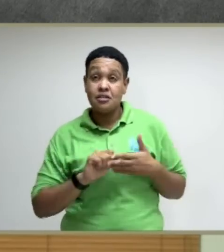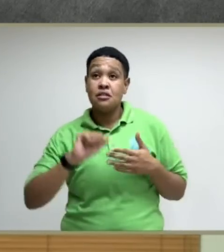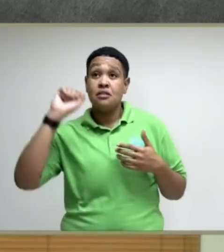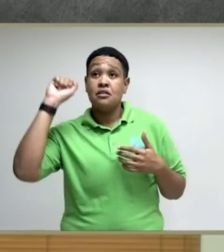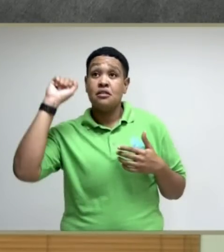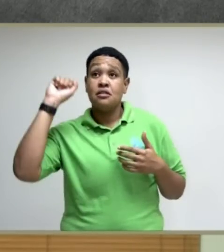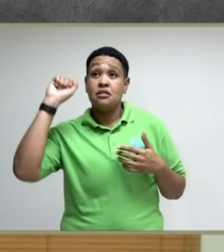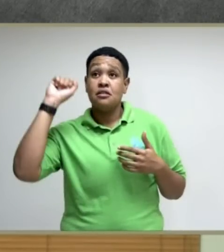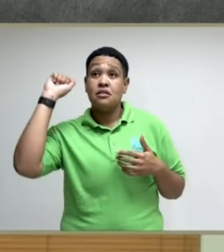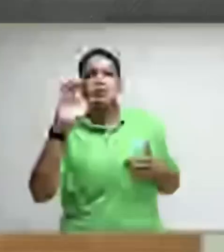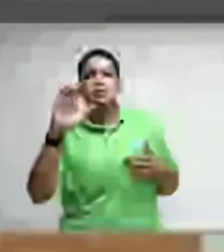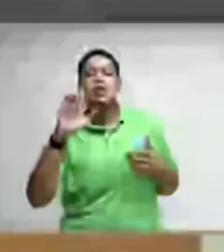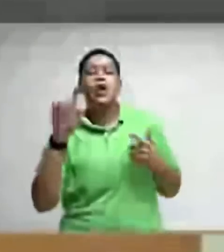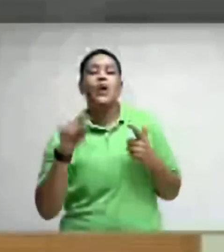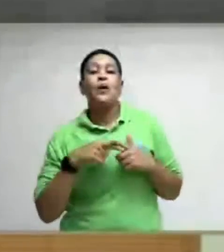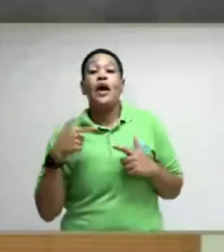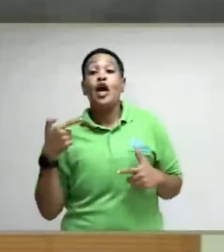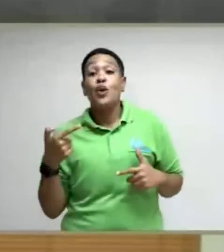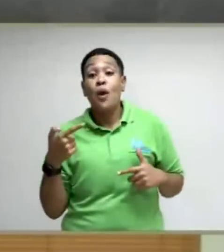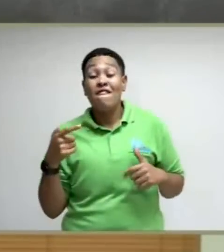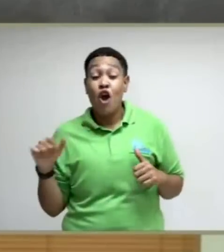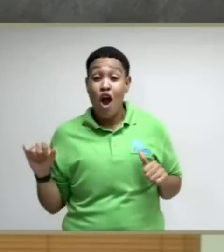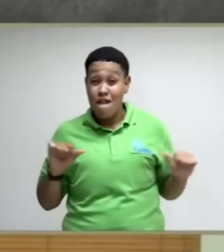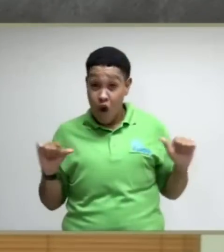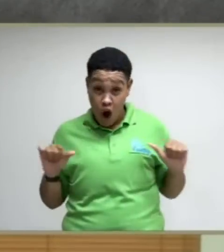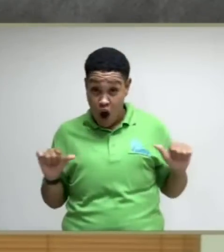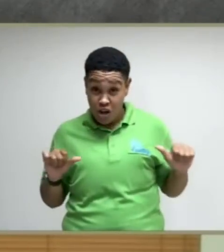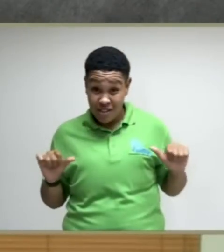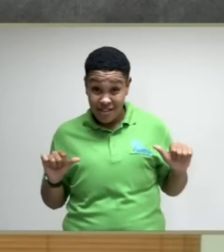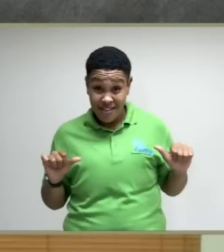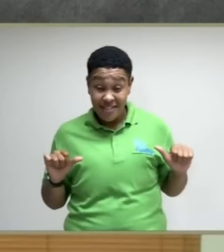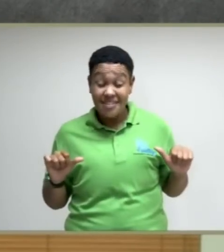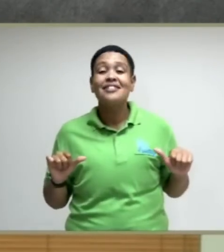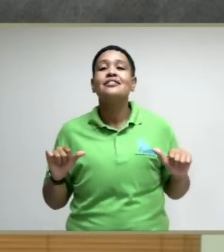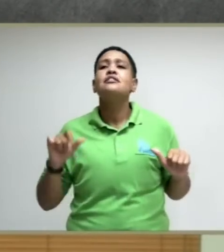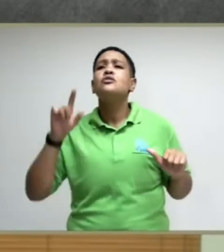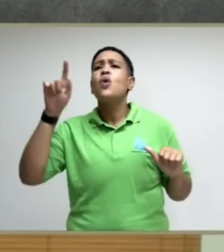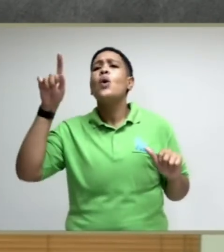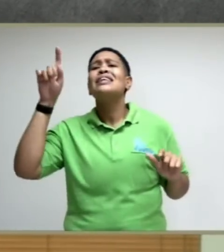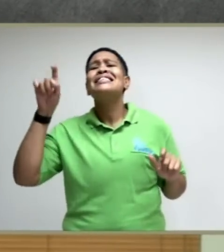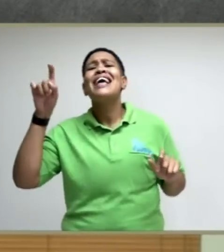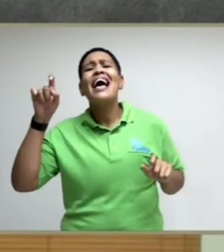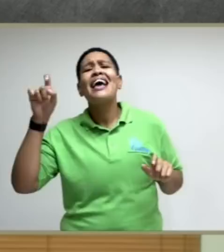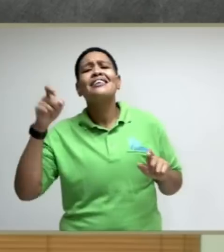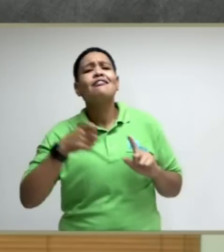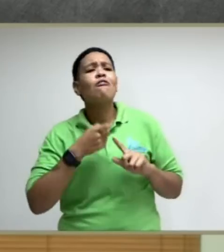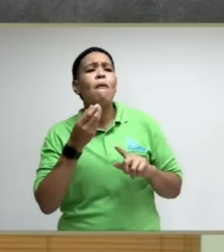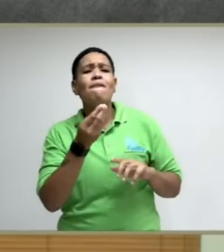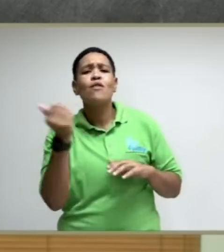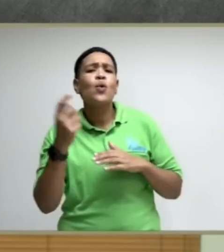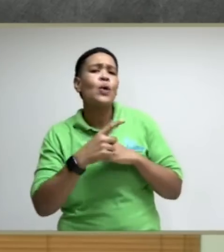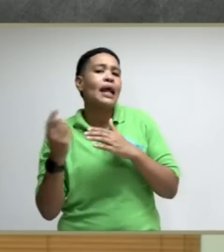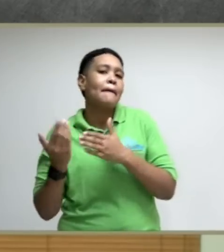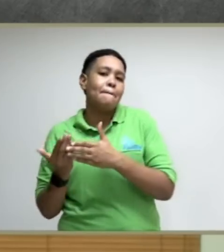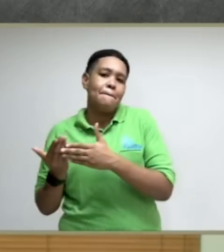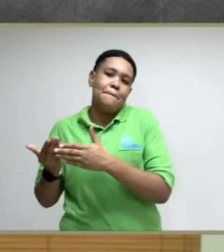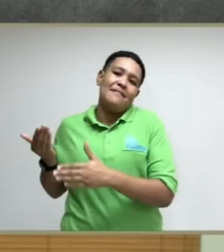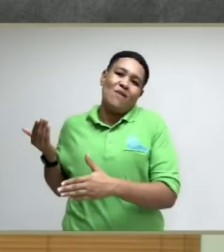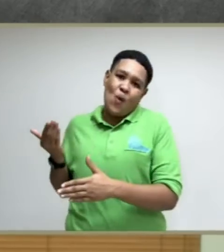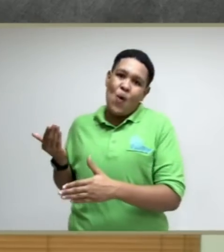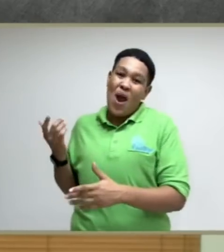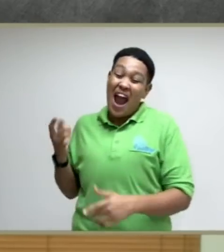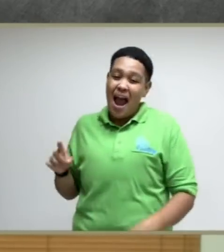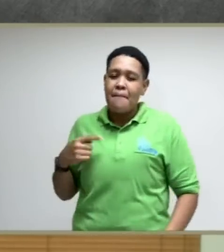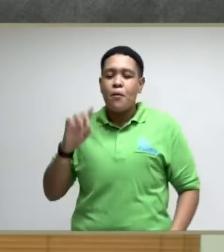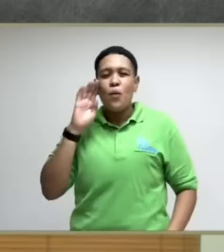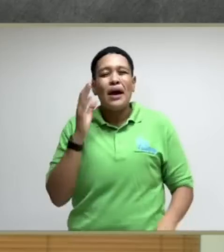on the 21st of August, and so the samples would have been from a few days before that. We will get